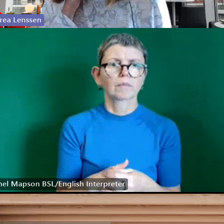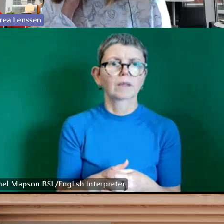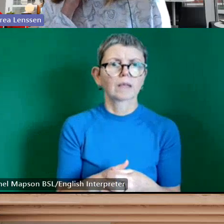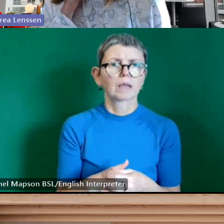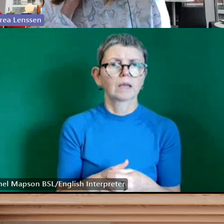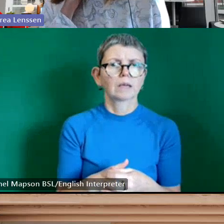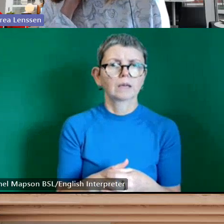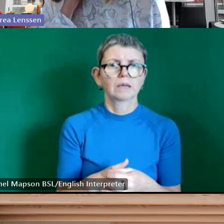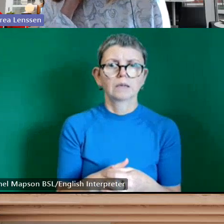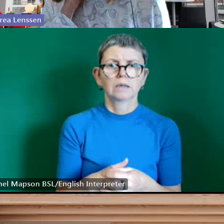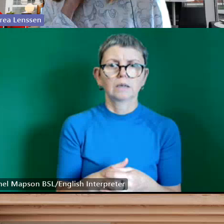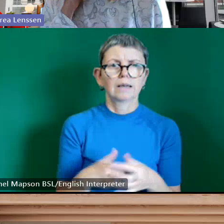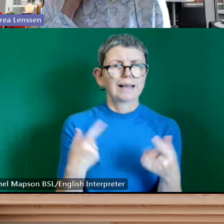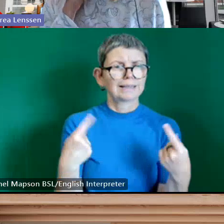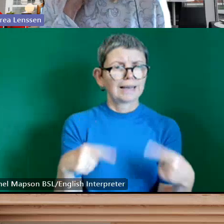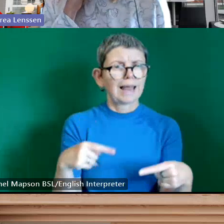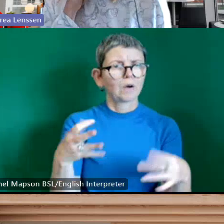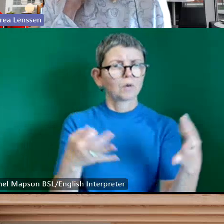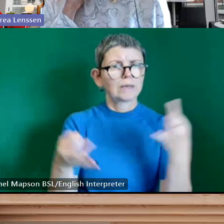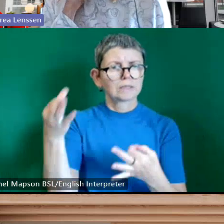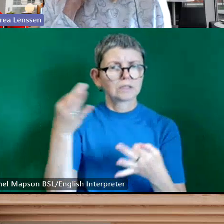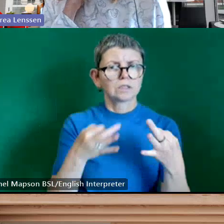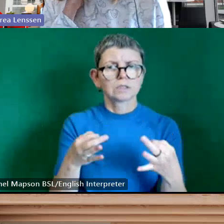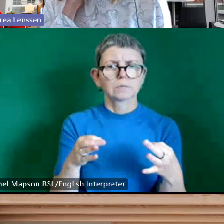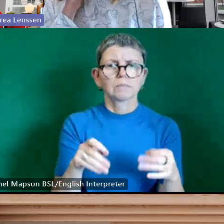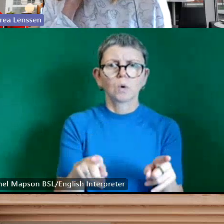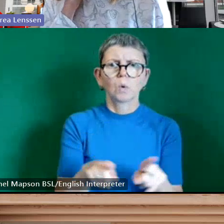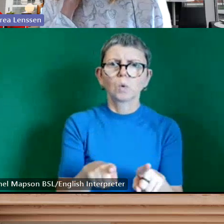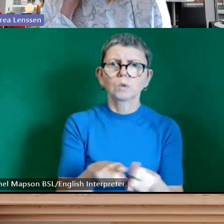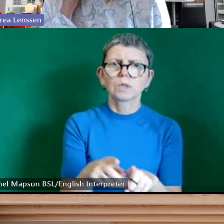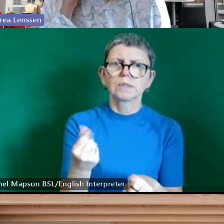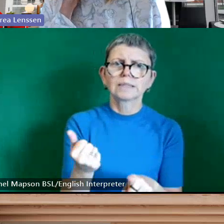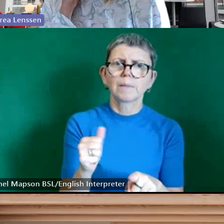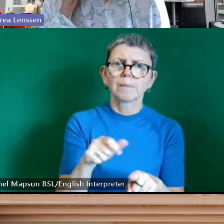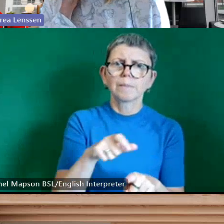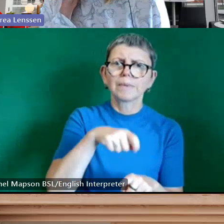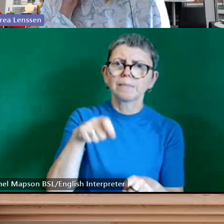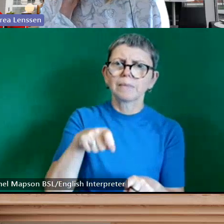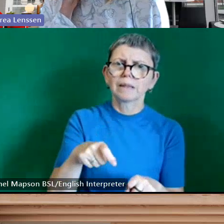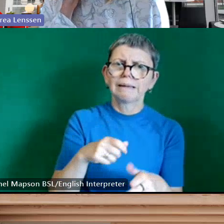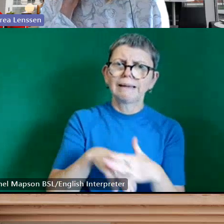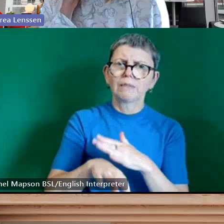Also, just to flag that apparently there are still some people in the waiting room. We can't